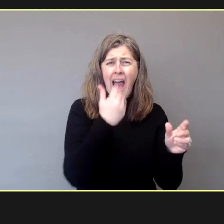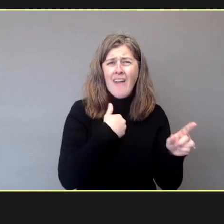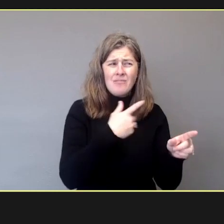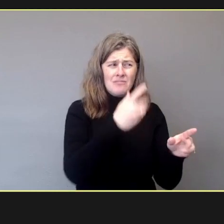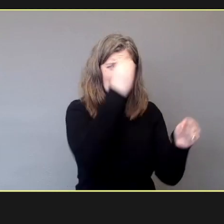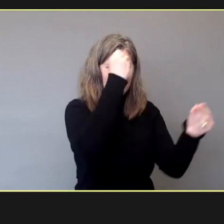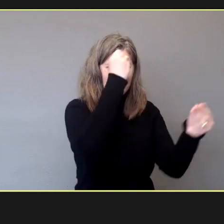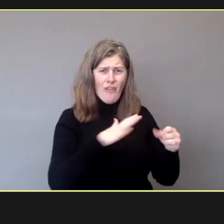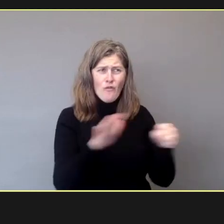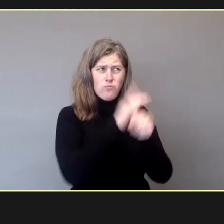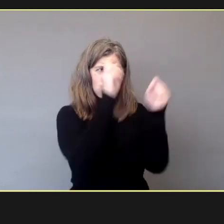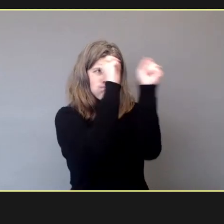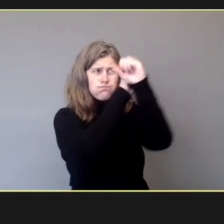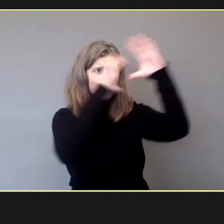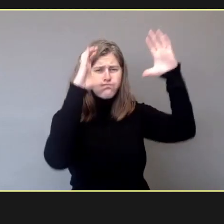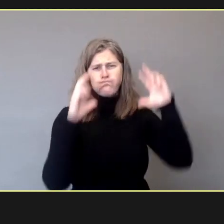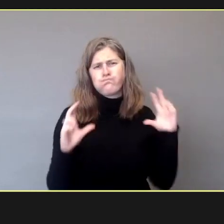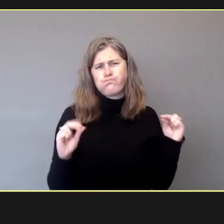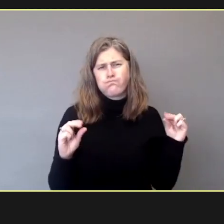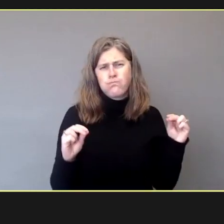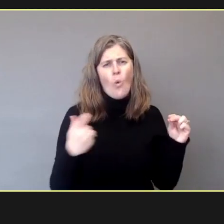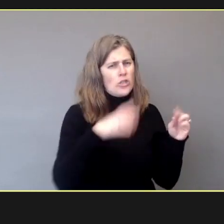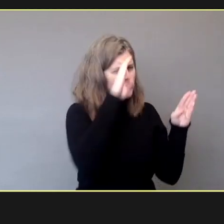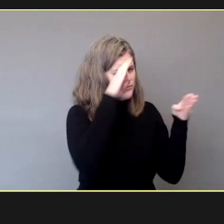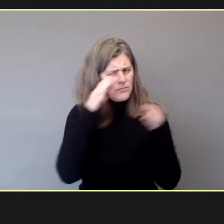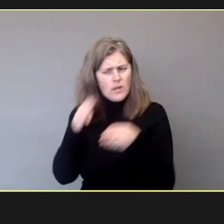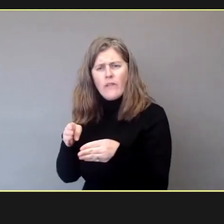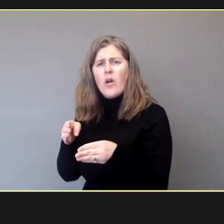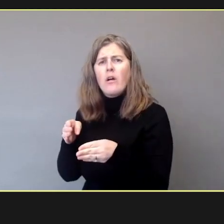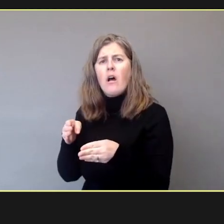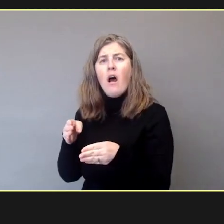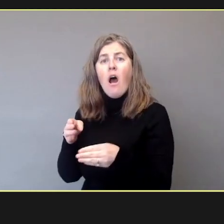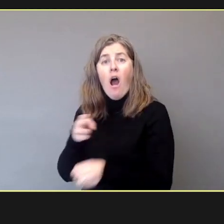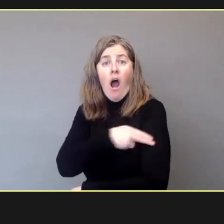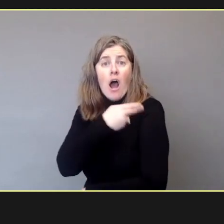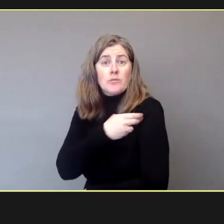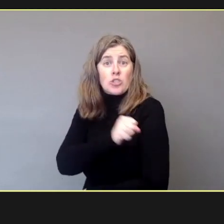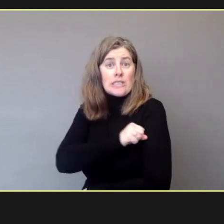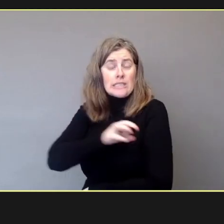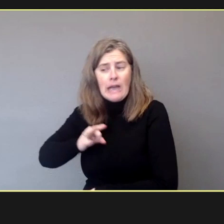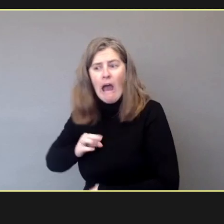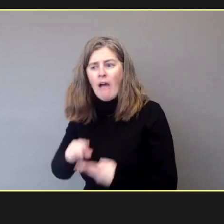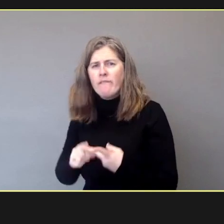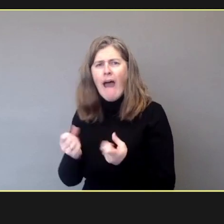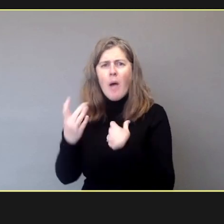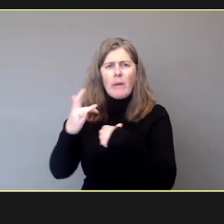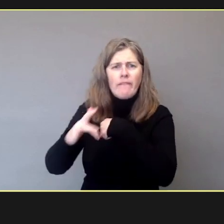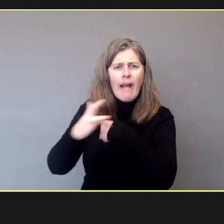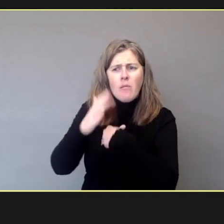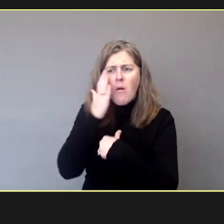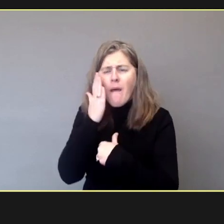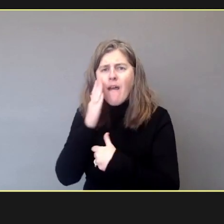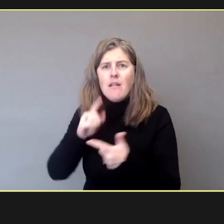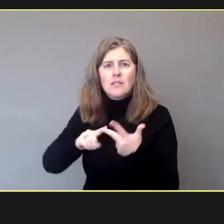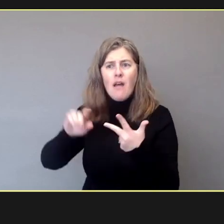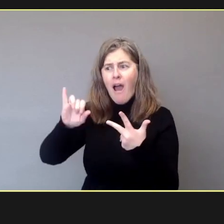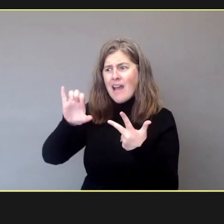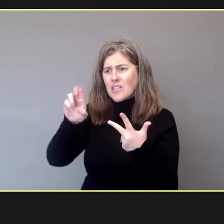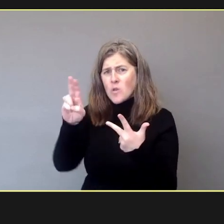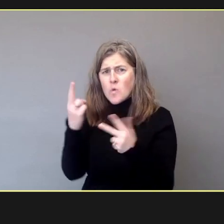we should be concerned about is hospital staff, hospital beds, ICU beds, and the like. And